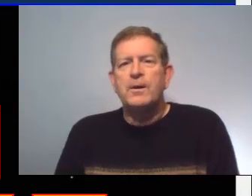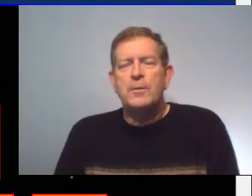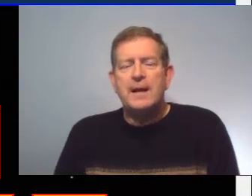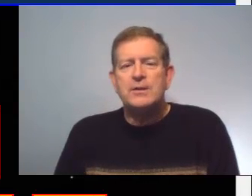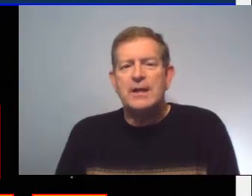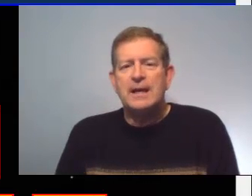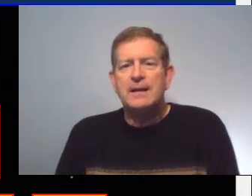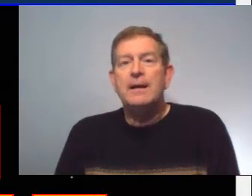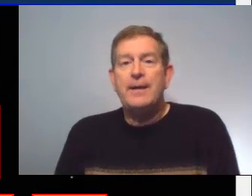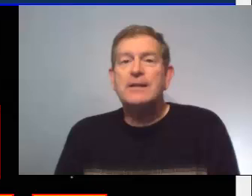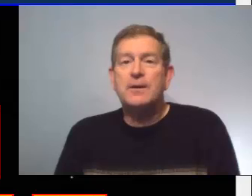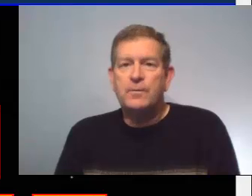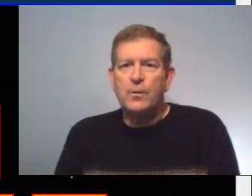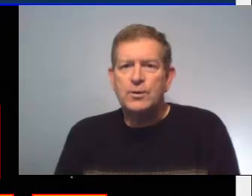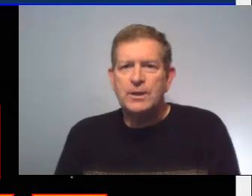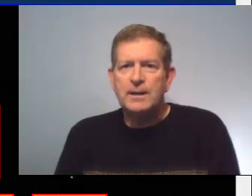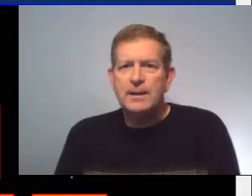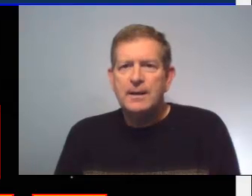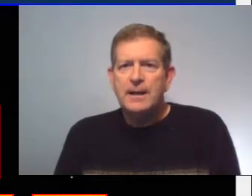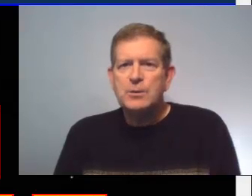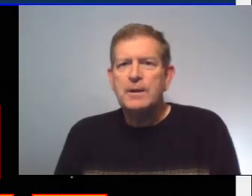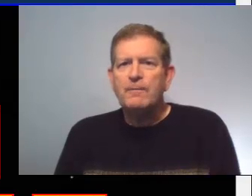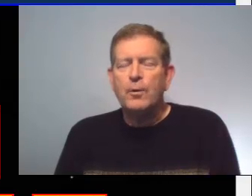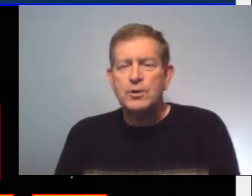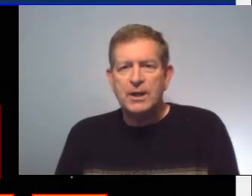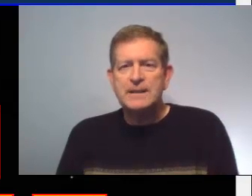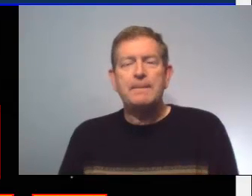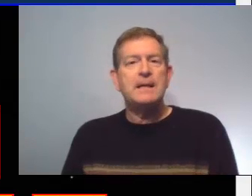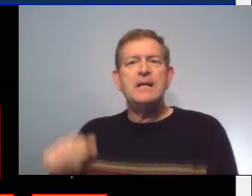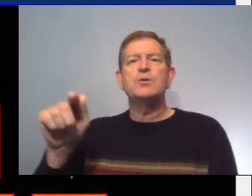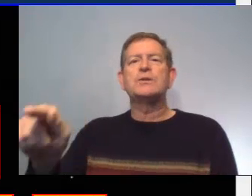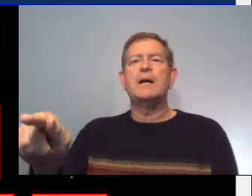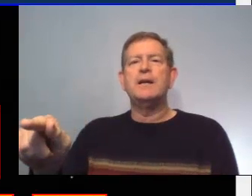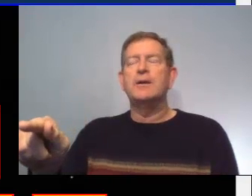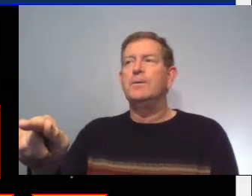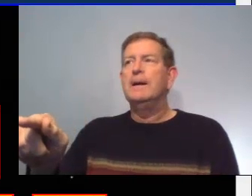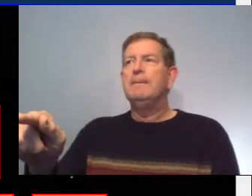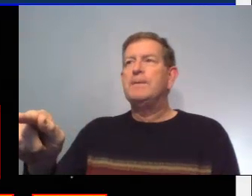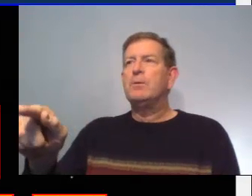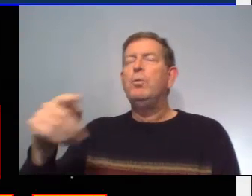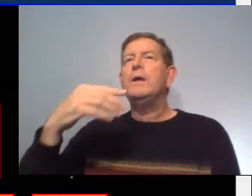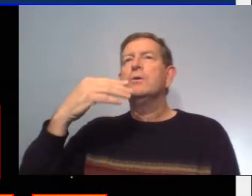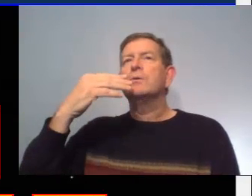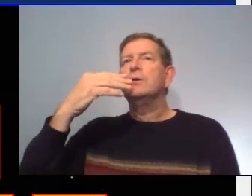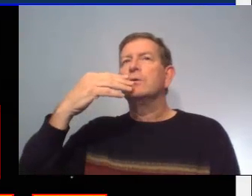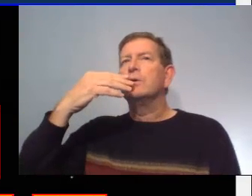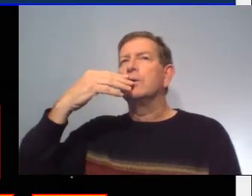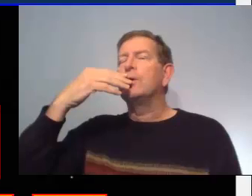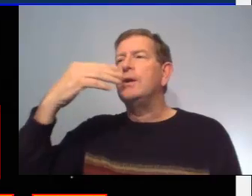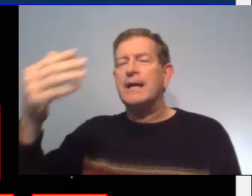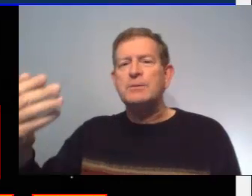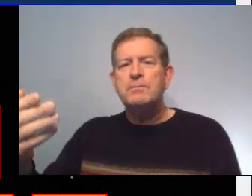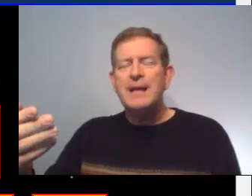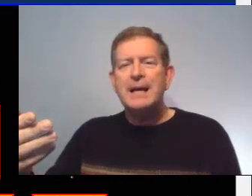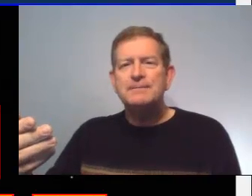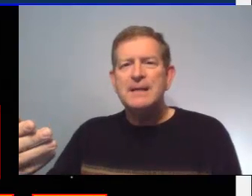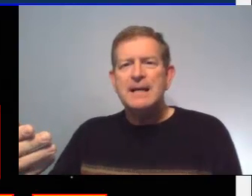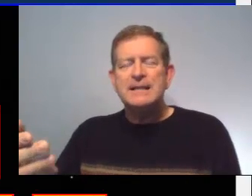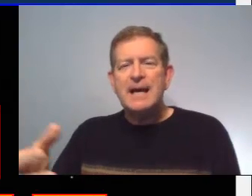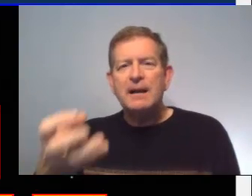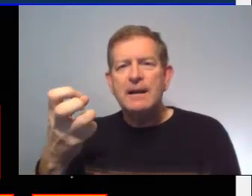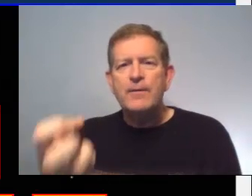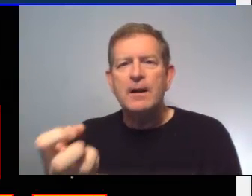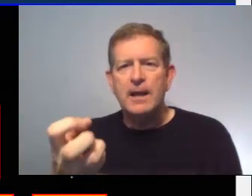issue, a frill, you might say, that's unfortunate. That's really unfortunate, because that teacher is telling you that what you're learning is